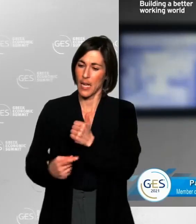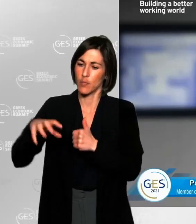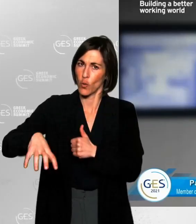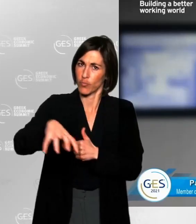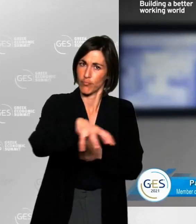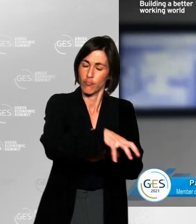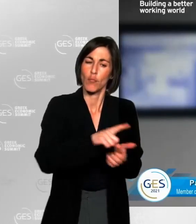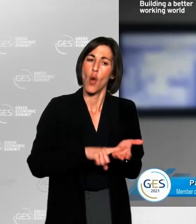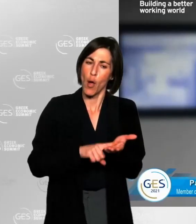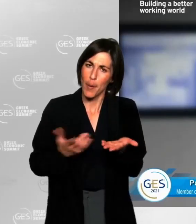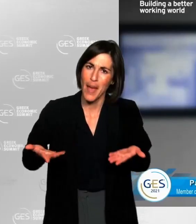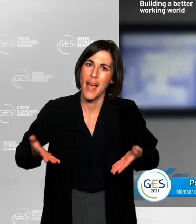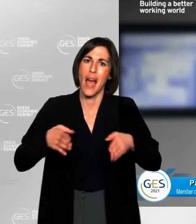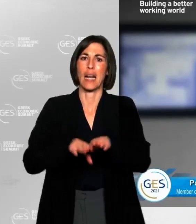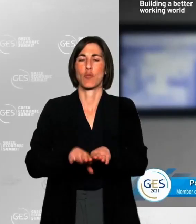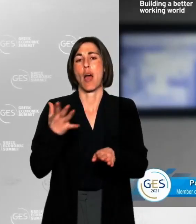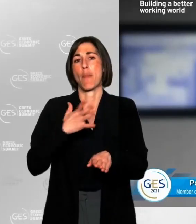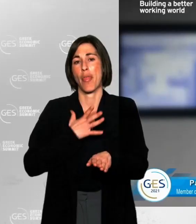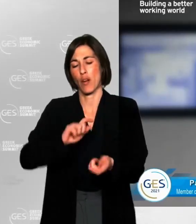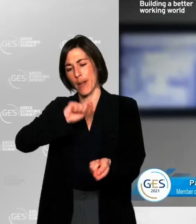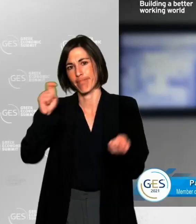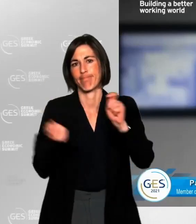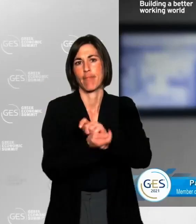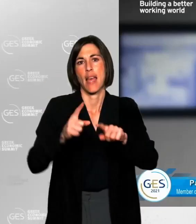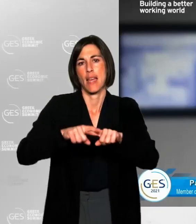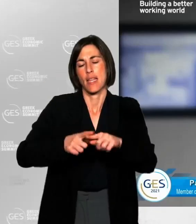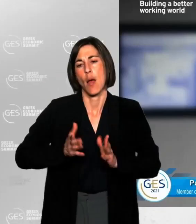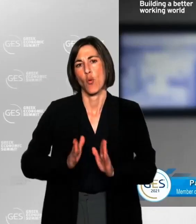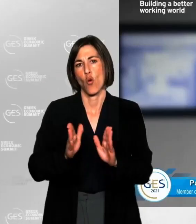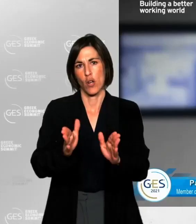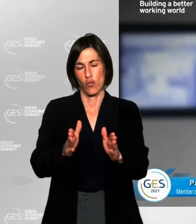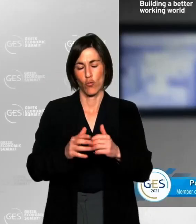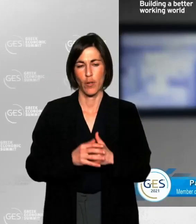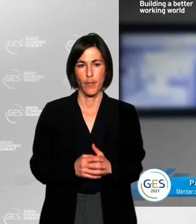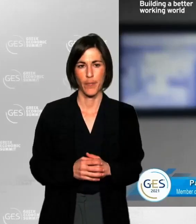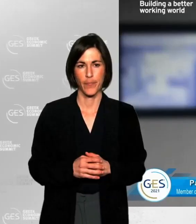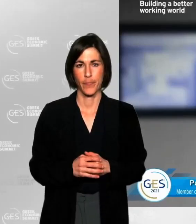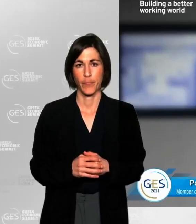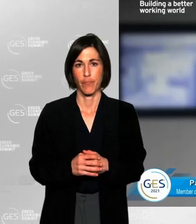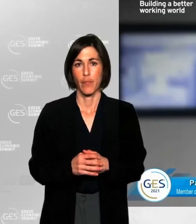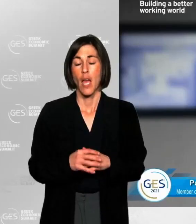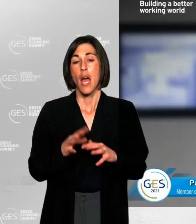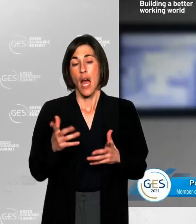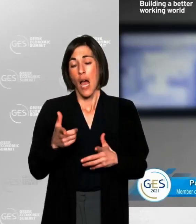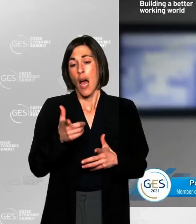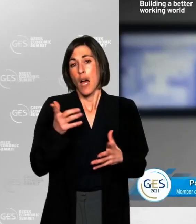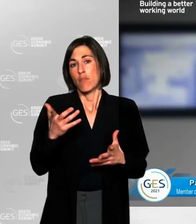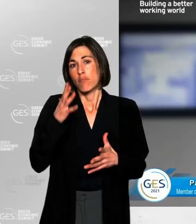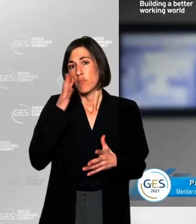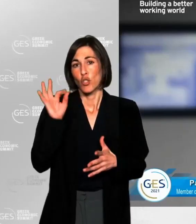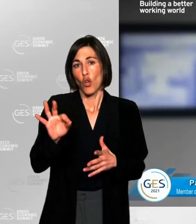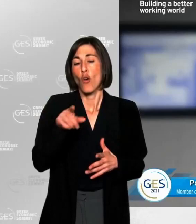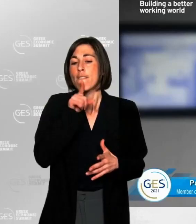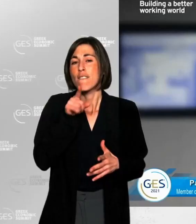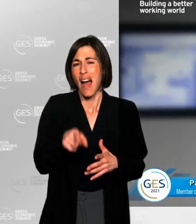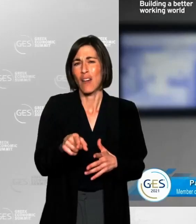step forward. To make this happen, bridging the investment gap of the last 20 years by creating a much friendlier environment